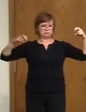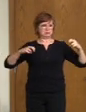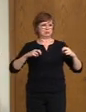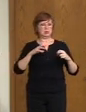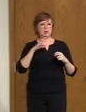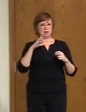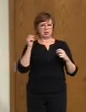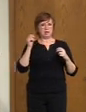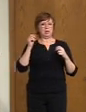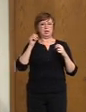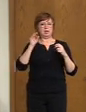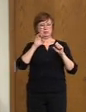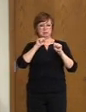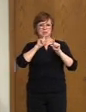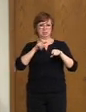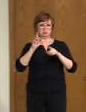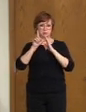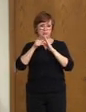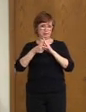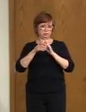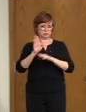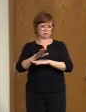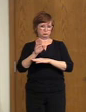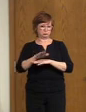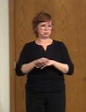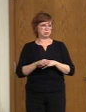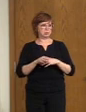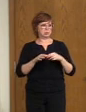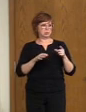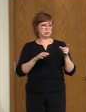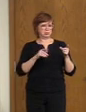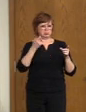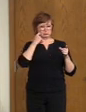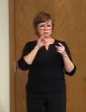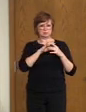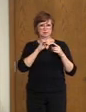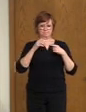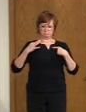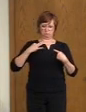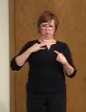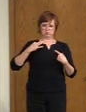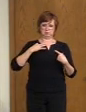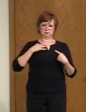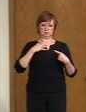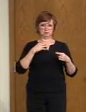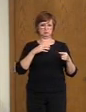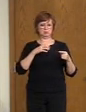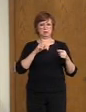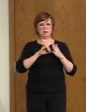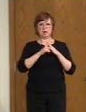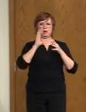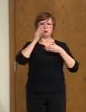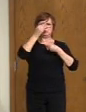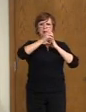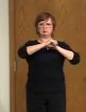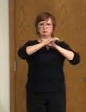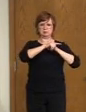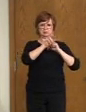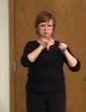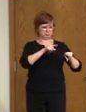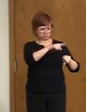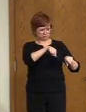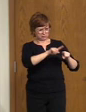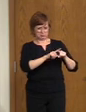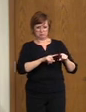did just mention it is a voluntary program. Excuse me, how are you going to communicate to people that they're a part of that vulnerable group? Do they just kind of call